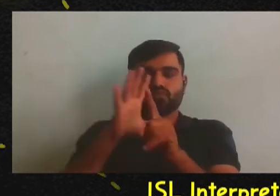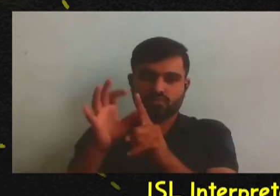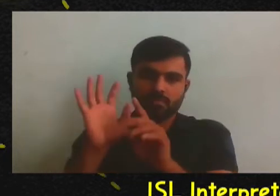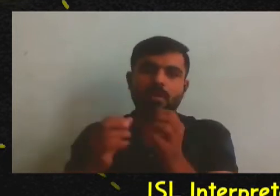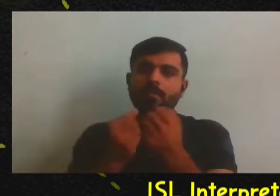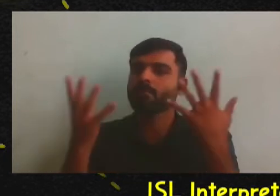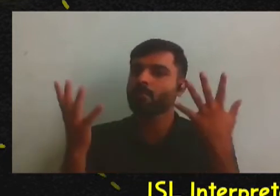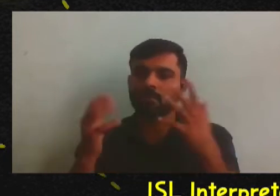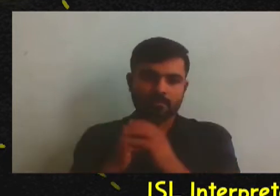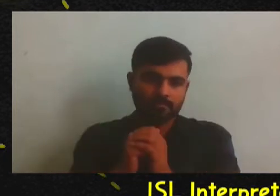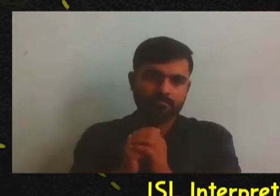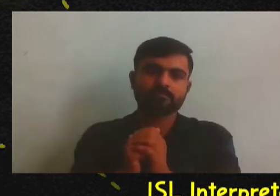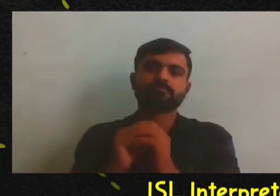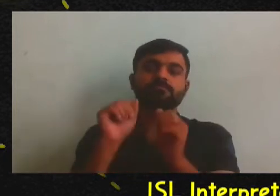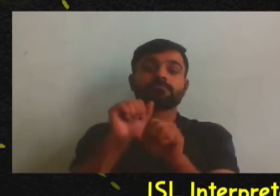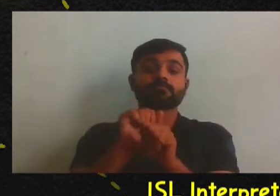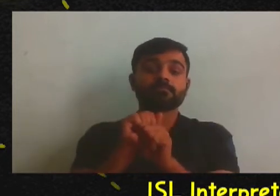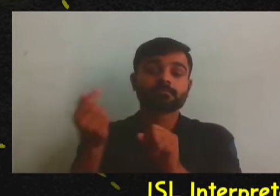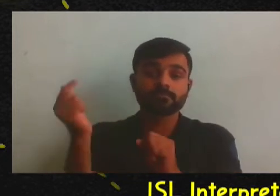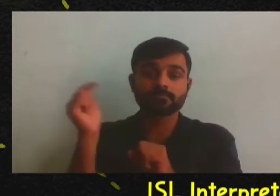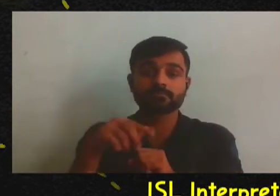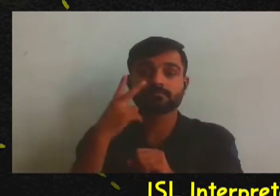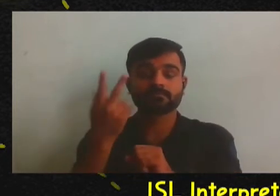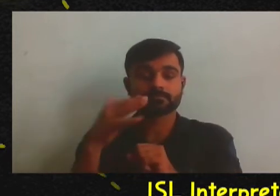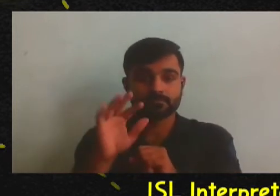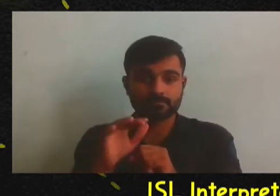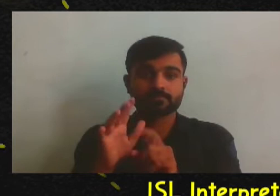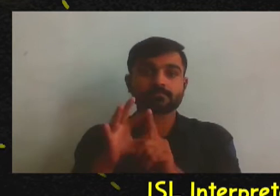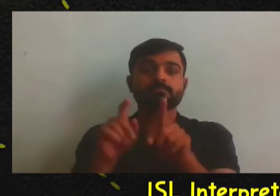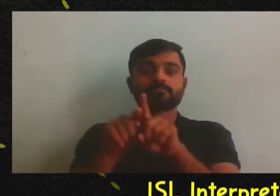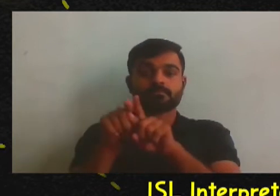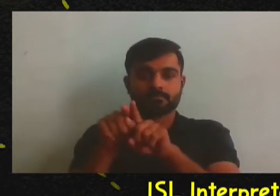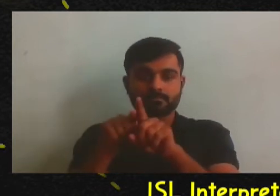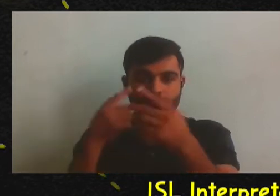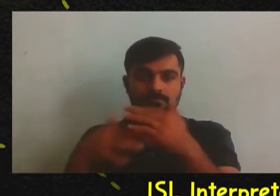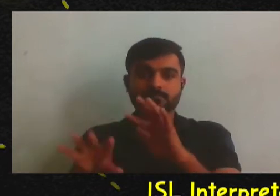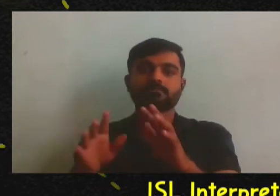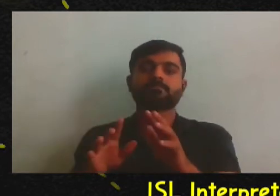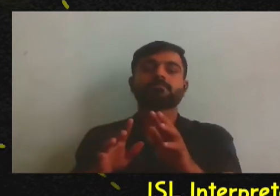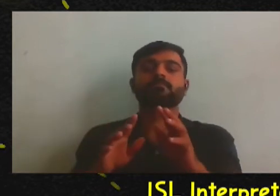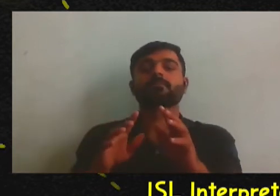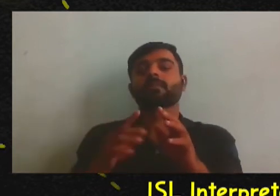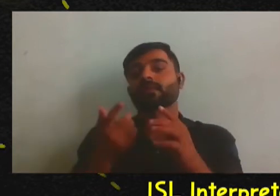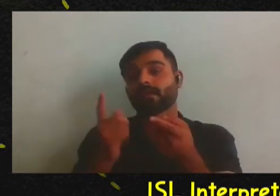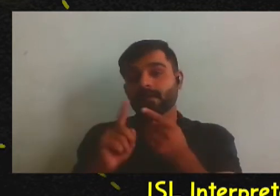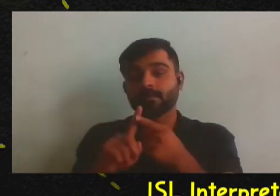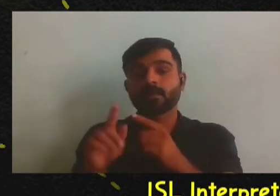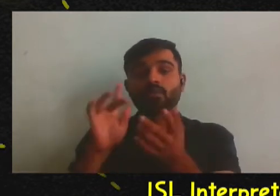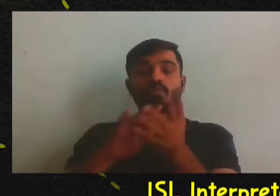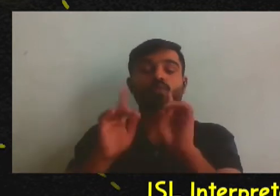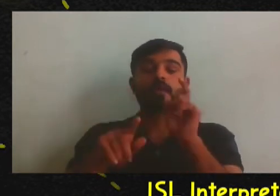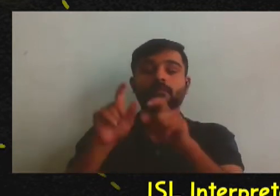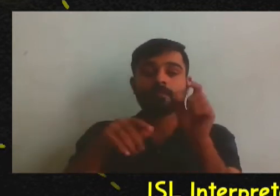mostly when it comes to looking at, for example, cases where people want